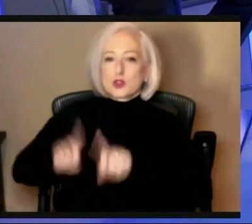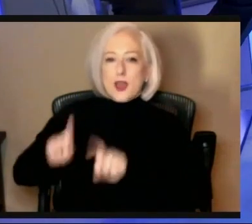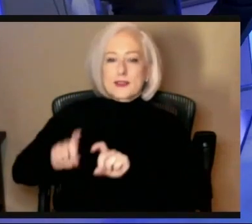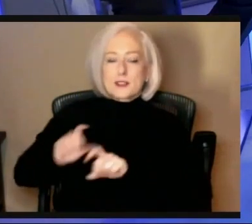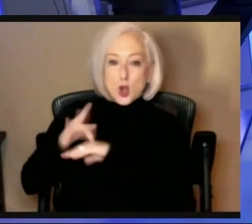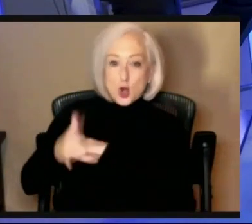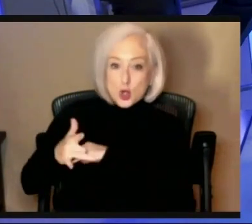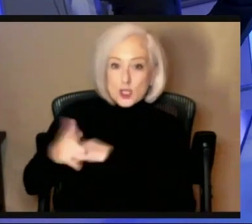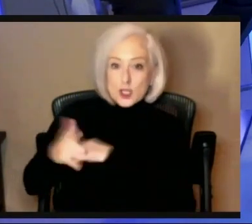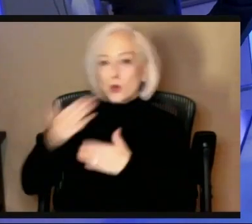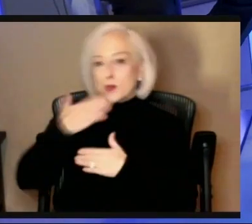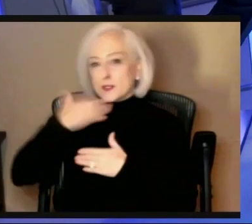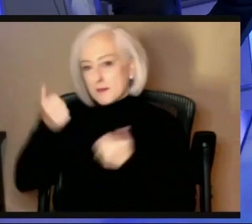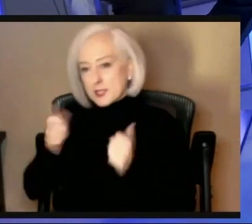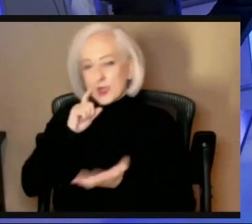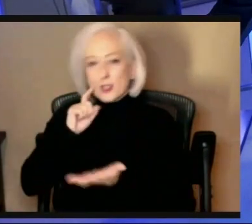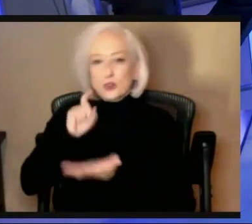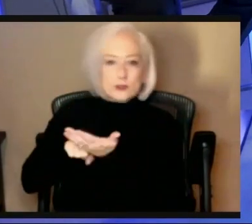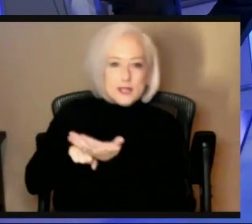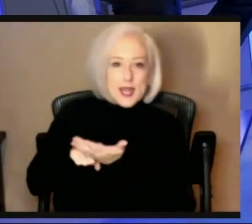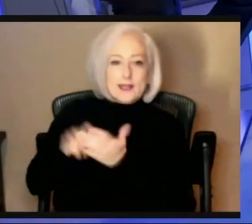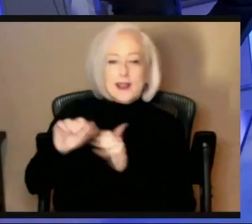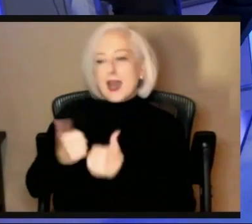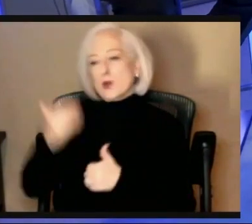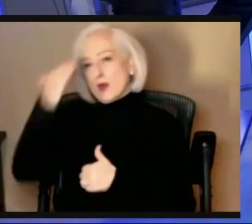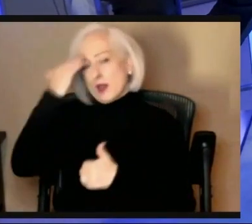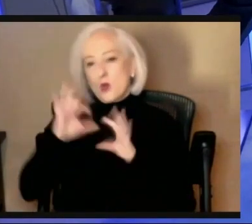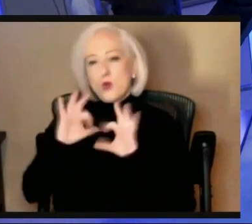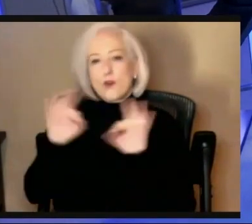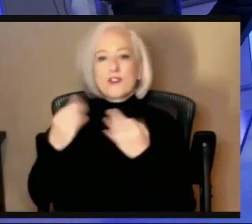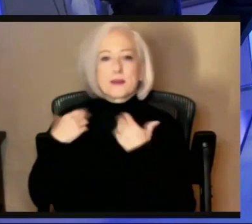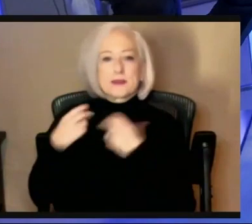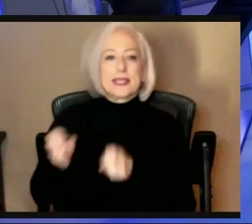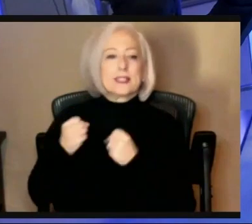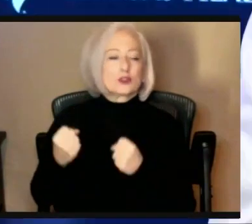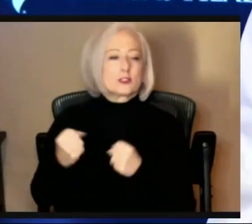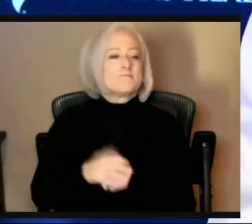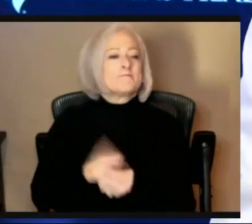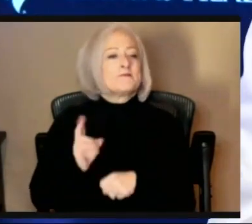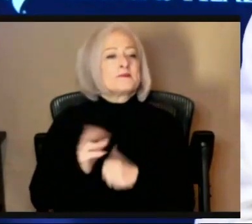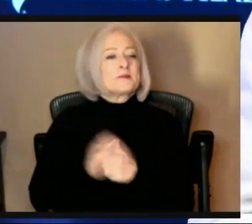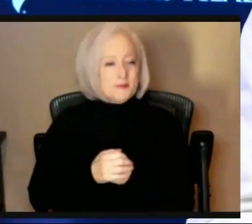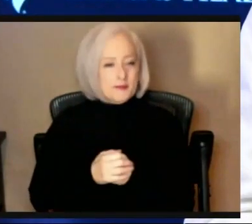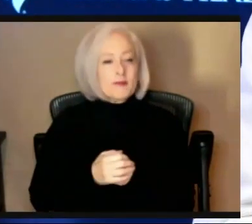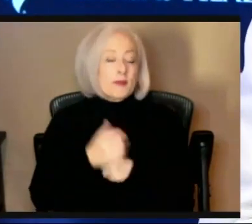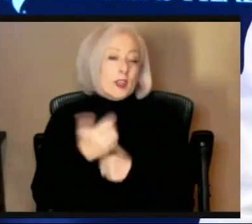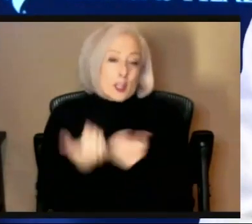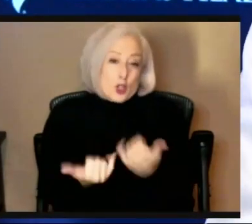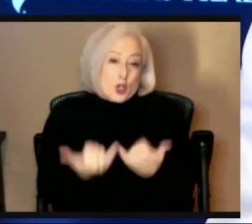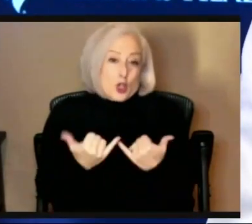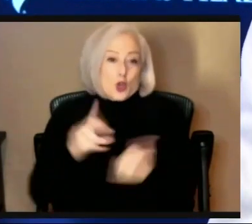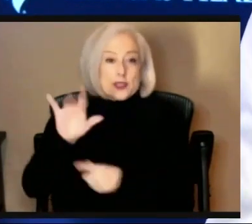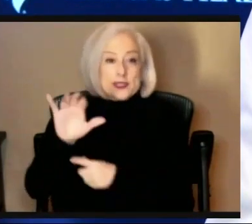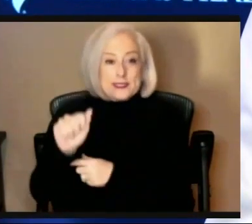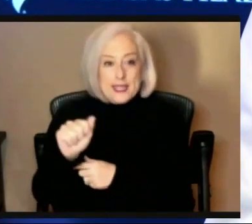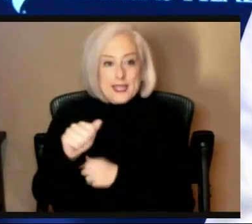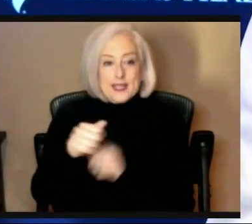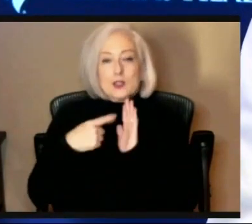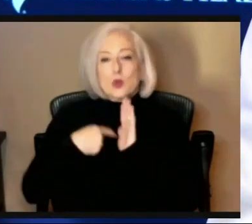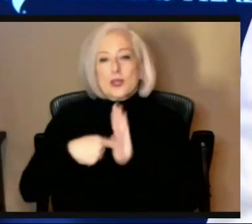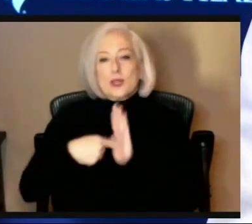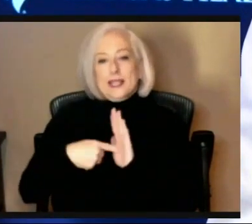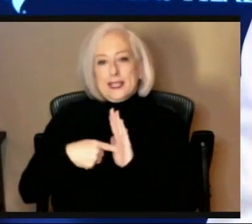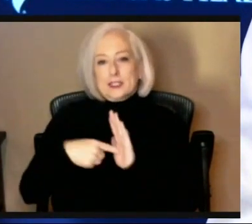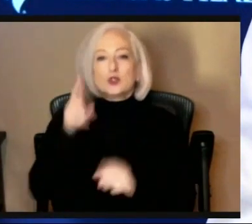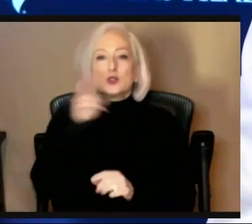best way to detect it? How do I know my family history? So it's a big question. The current data are it's all based on smoking history and age. All right, so